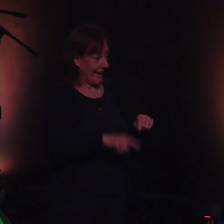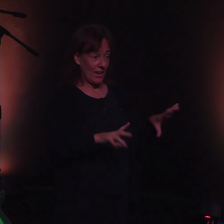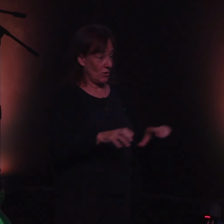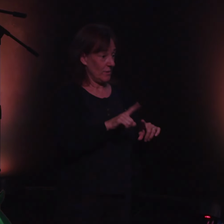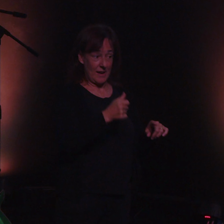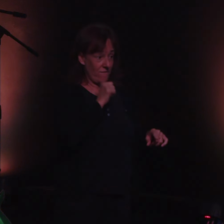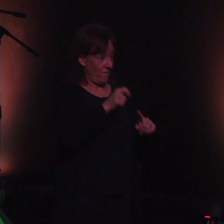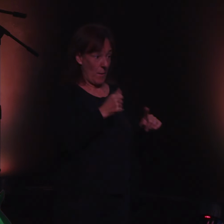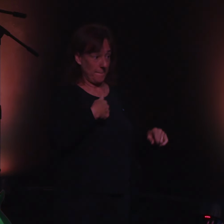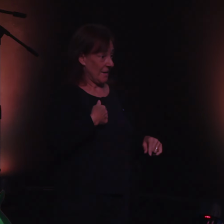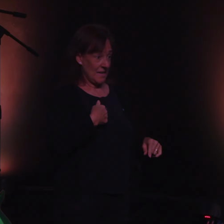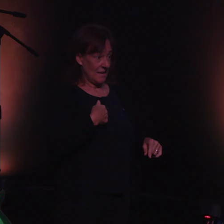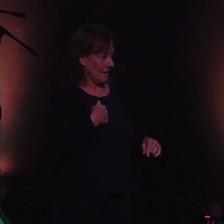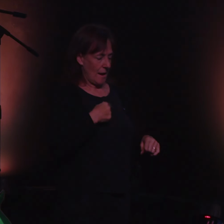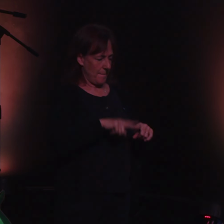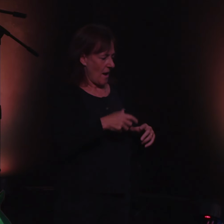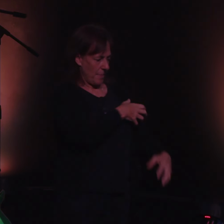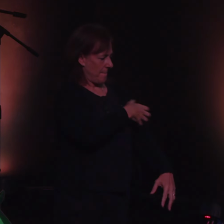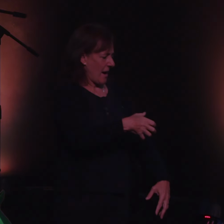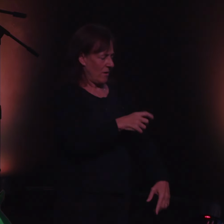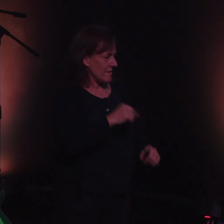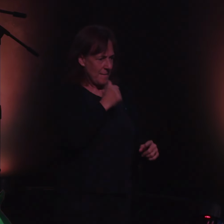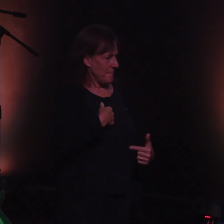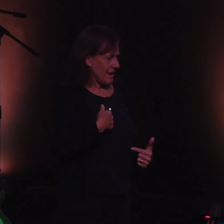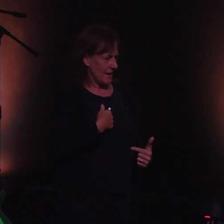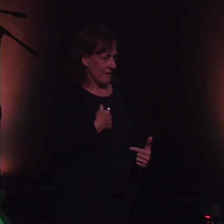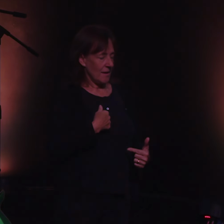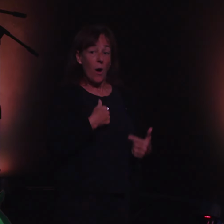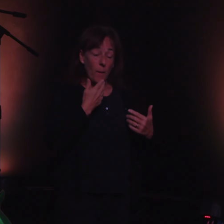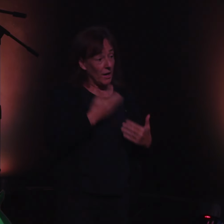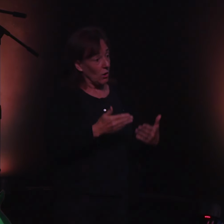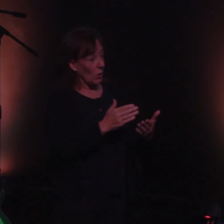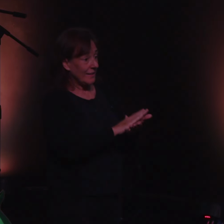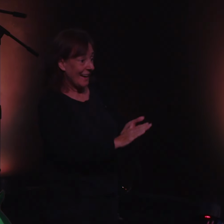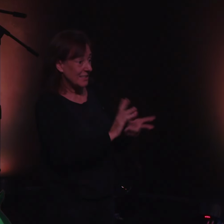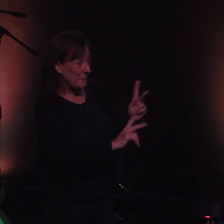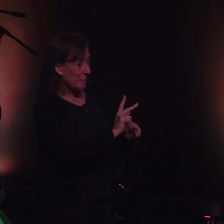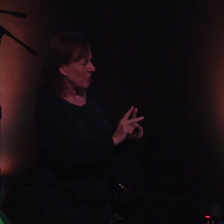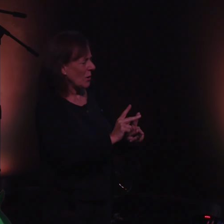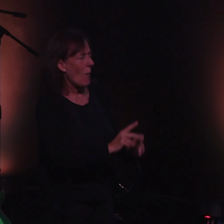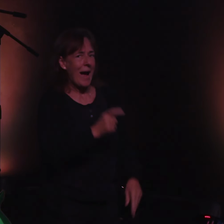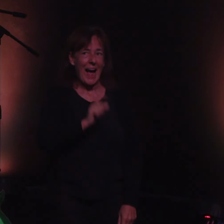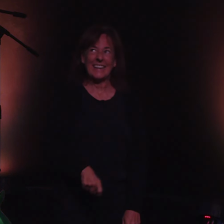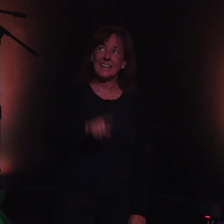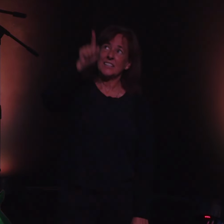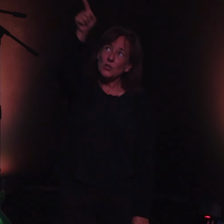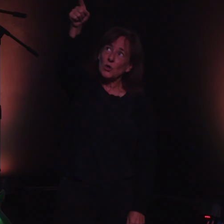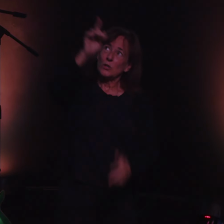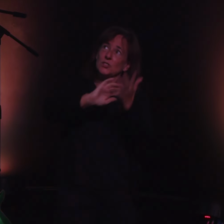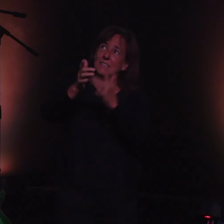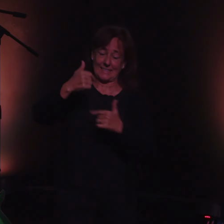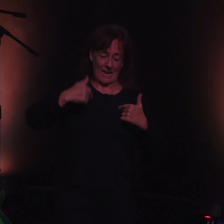not come from me. I'm not just suck it up a little bit more and be a Good Samaritan. No, I need Jesus because I'm